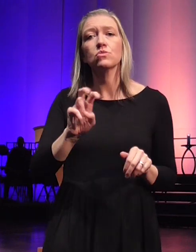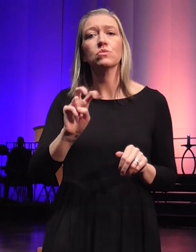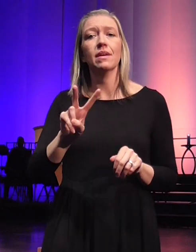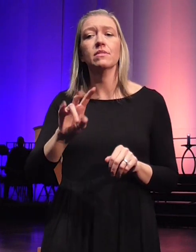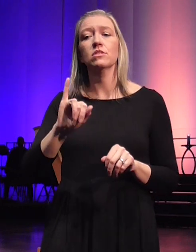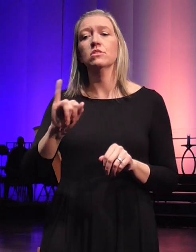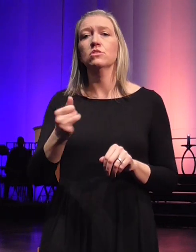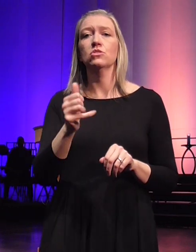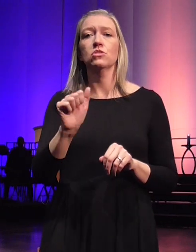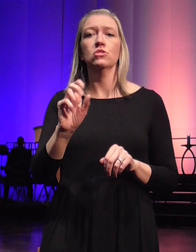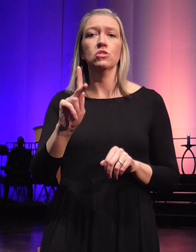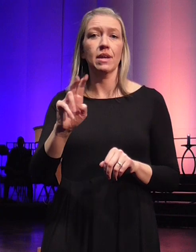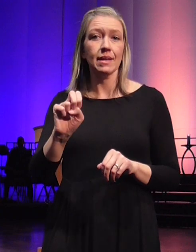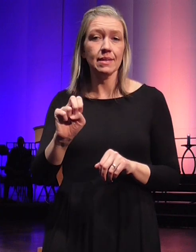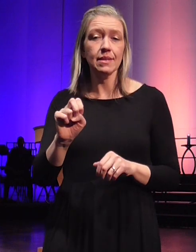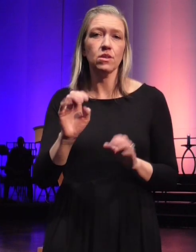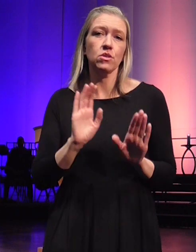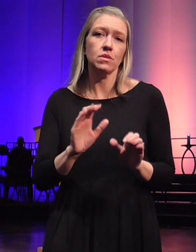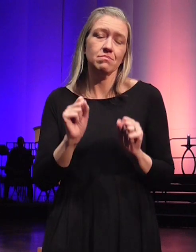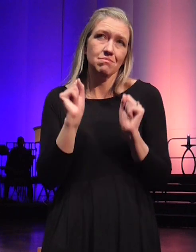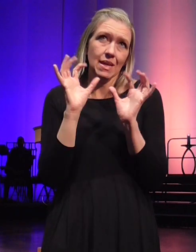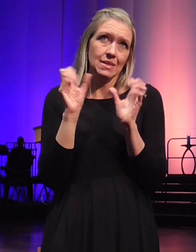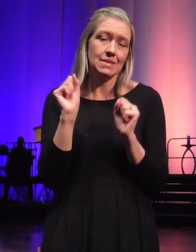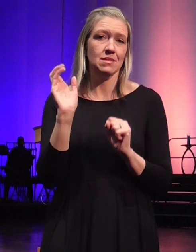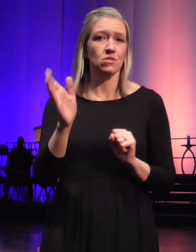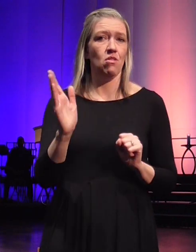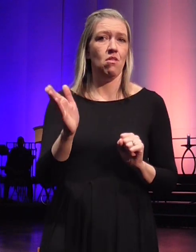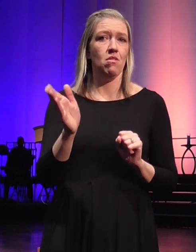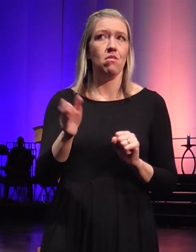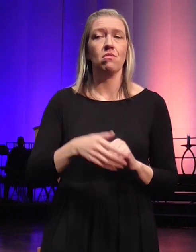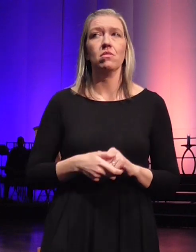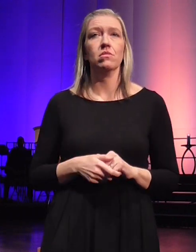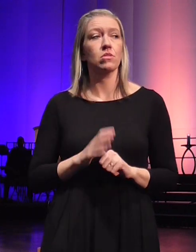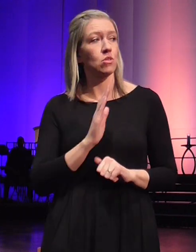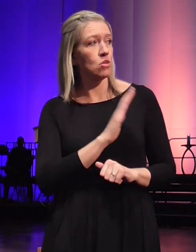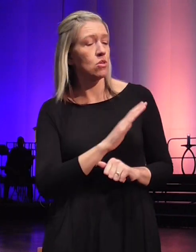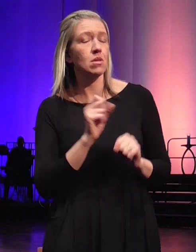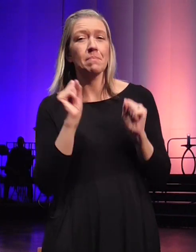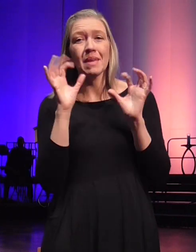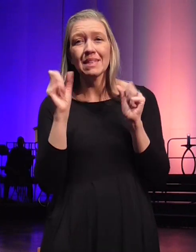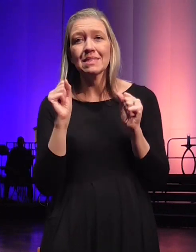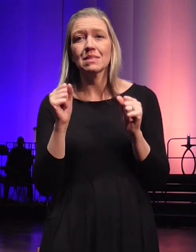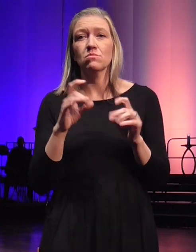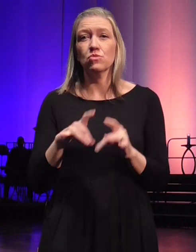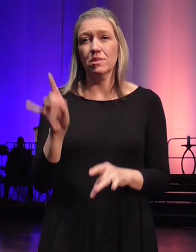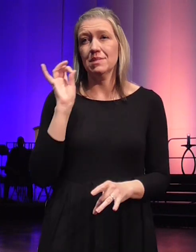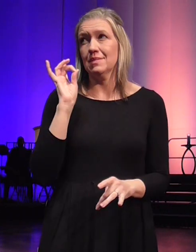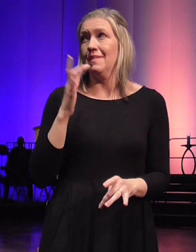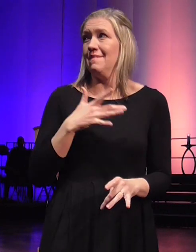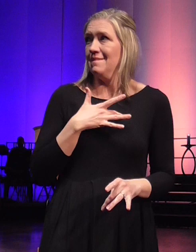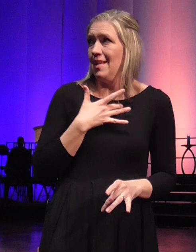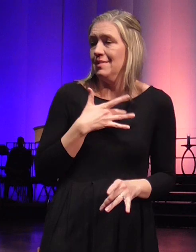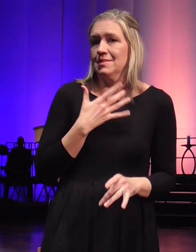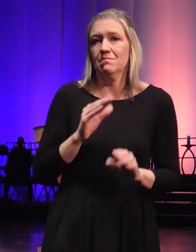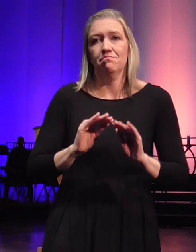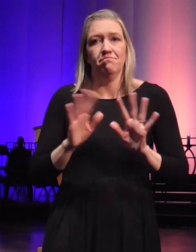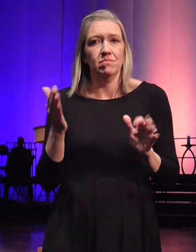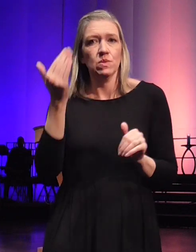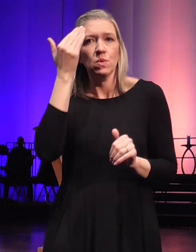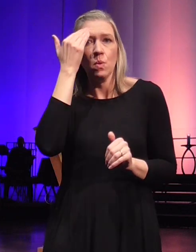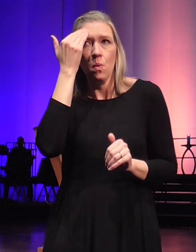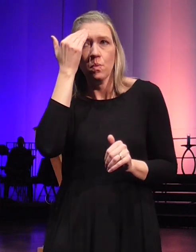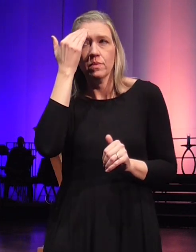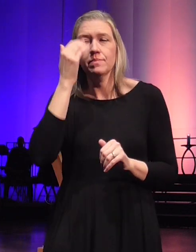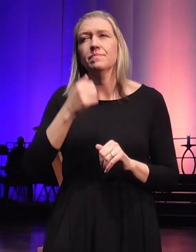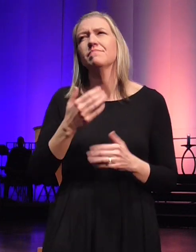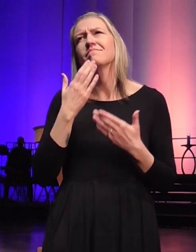an amazing talk. Her amazing presence is felt and known. I give thanks for all the many